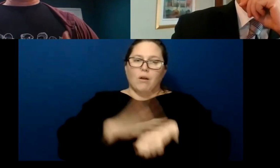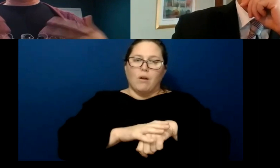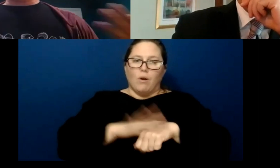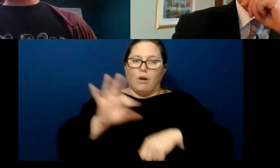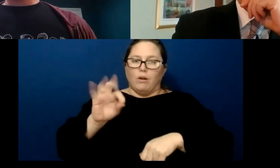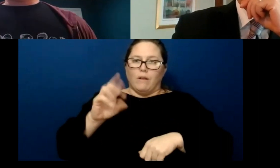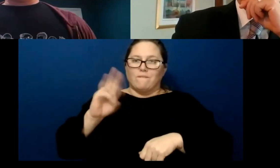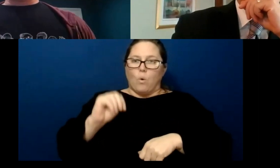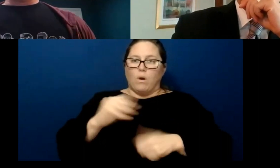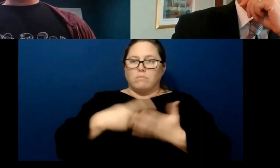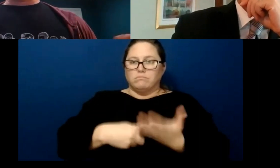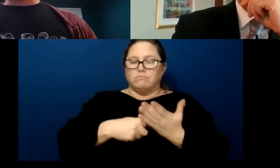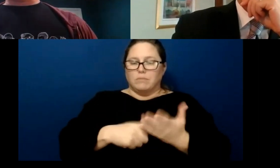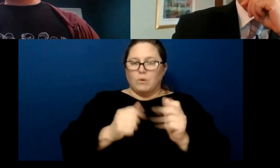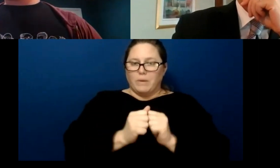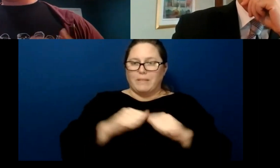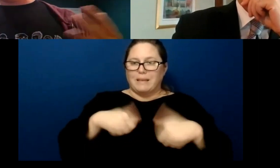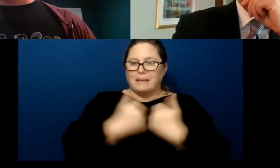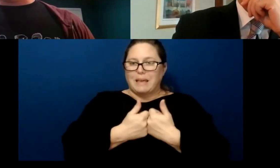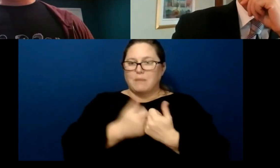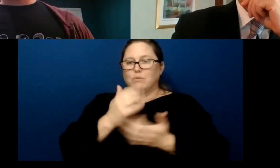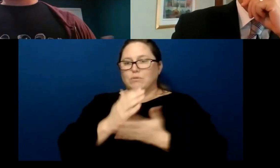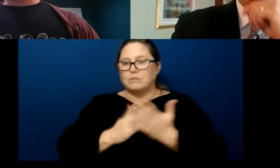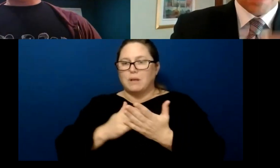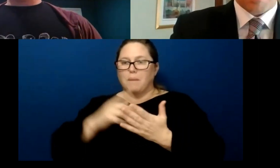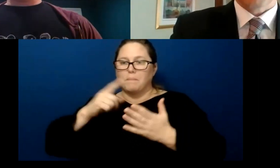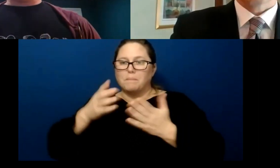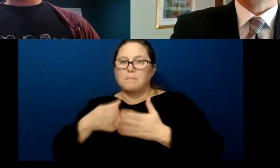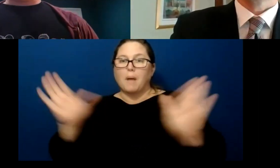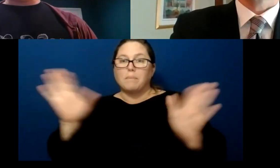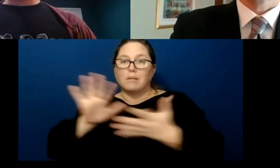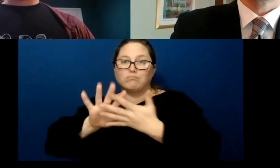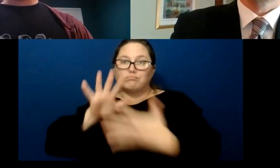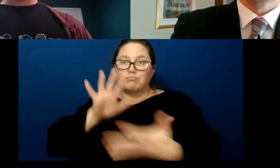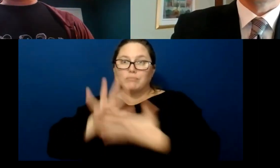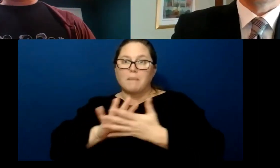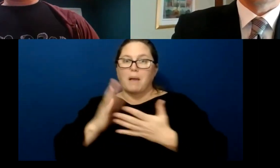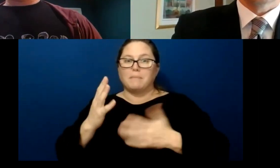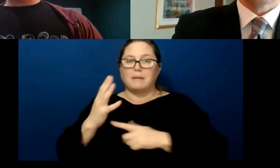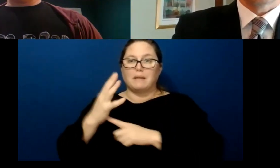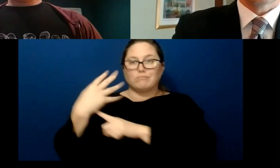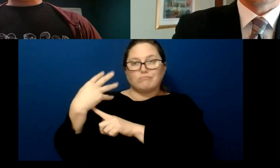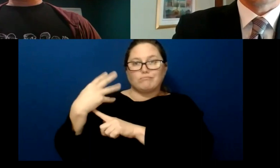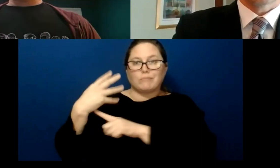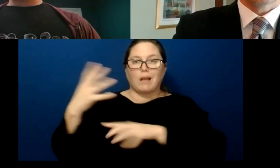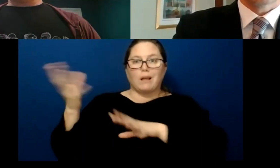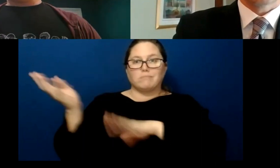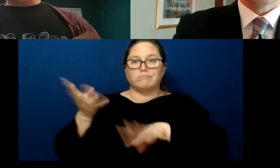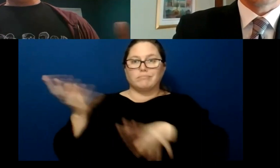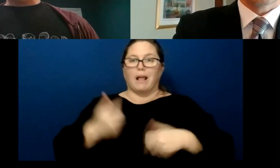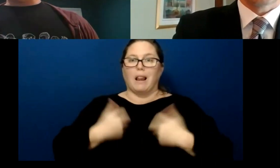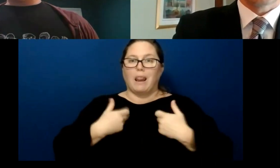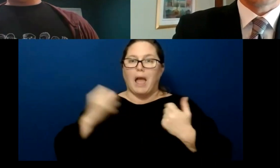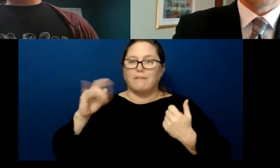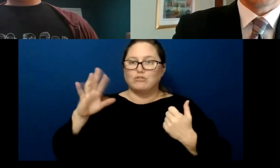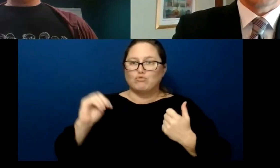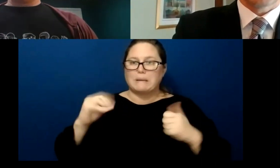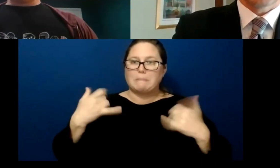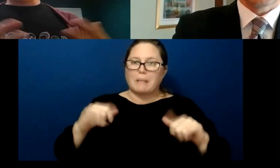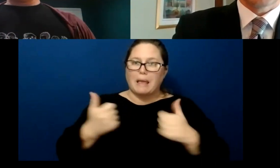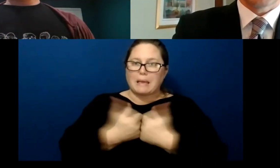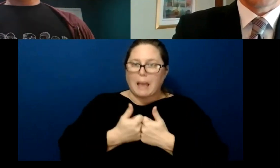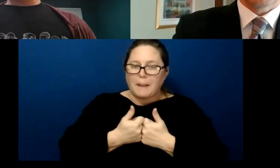people that are kind of public facing where they're actually on the live streams playing our games in front of folks. So there's a whole gamut. We even